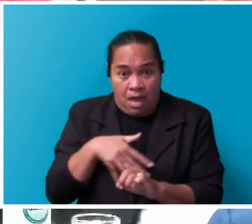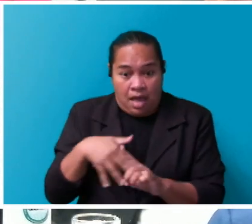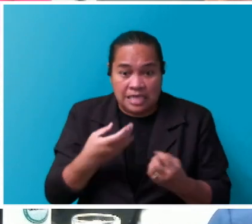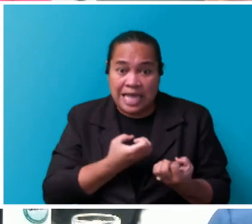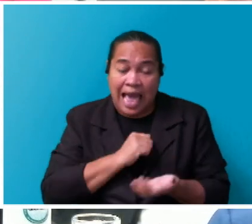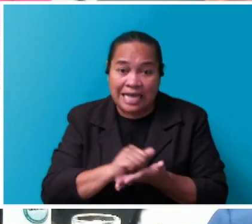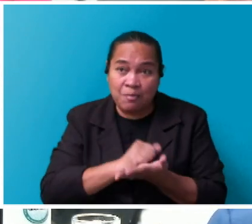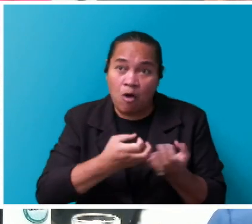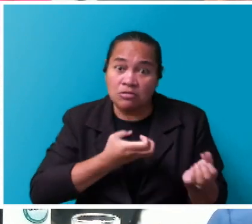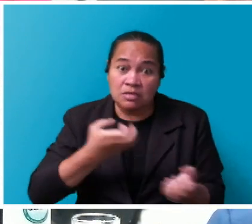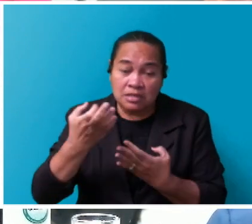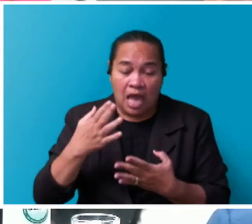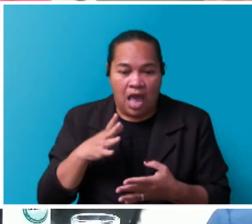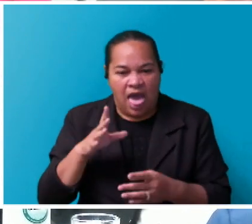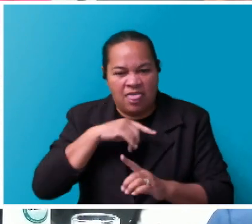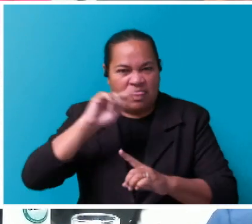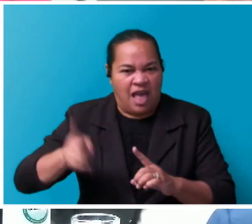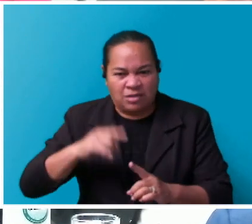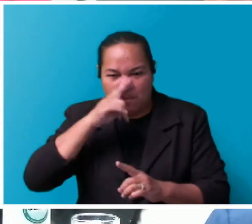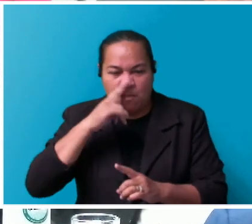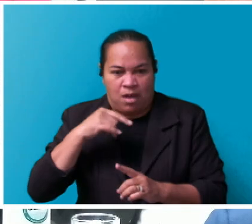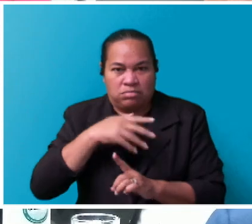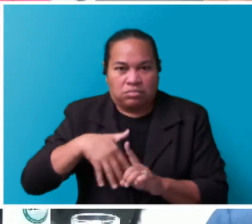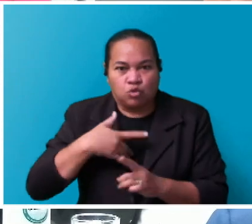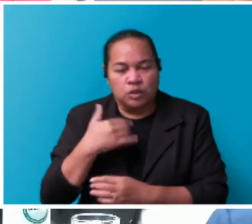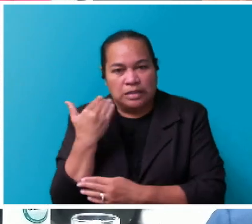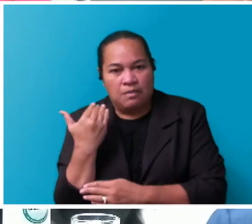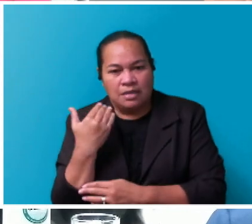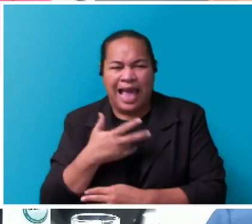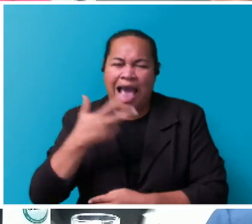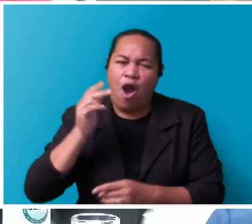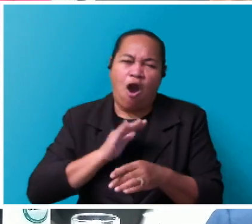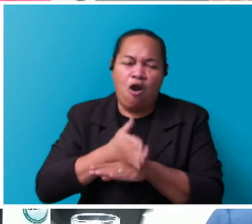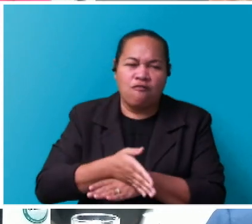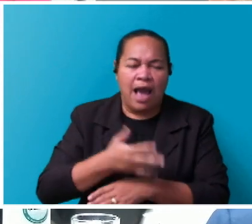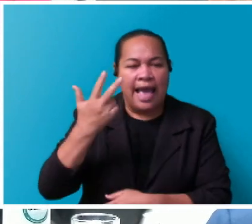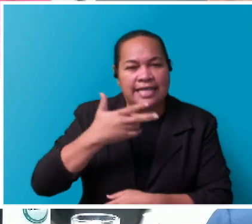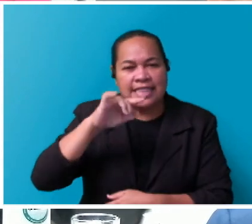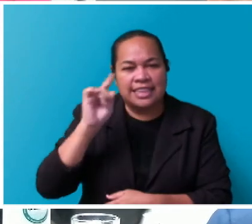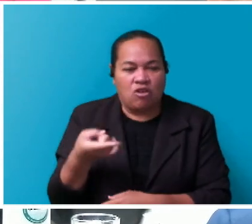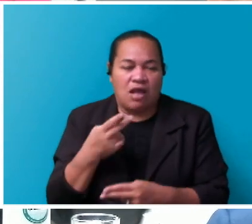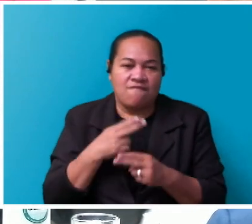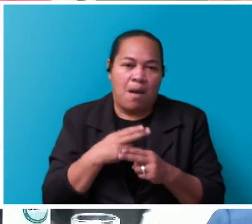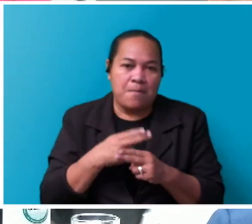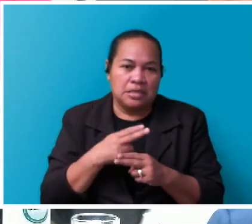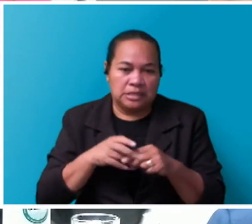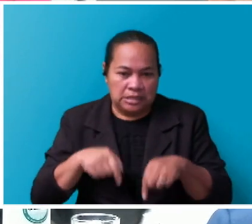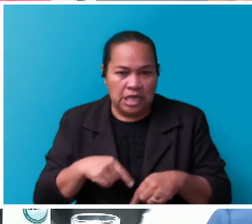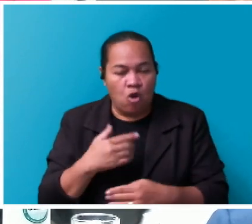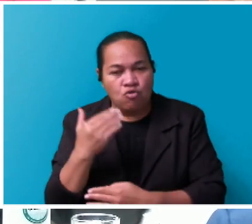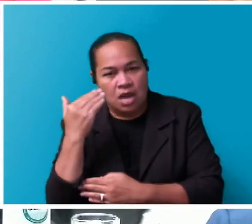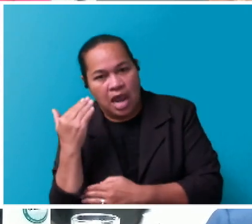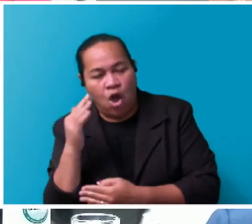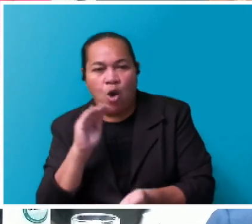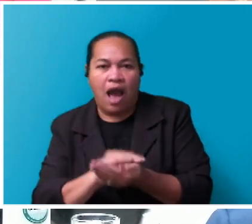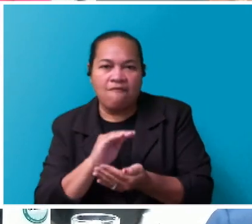are thousands of livelihoods in Fiji. Over 18,000 smallholder farmers rely on the kava